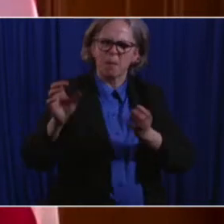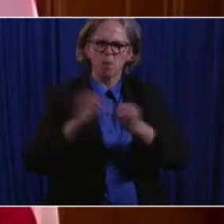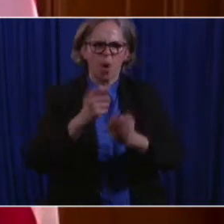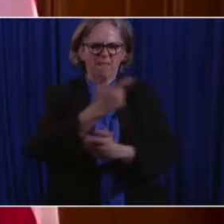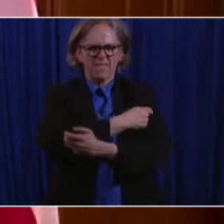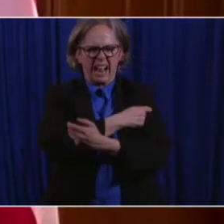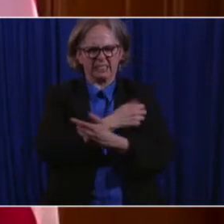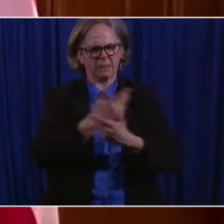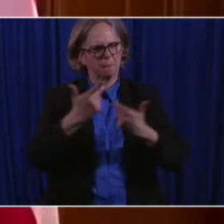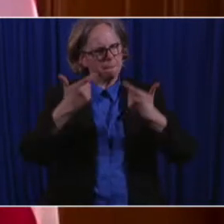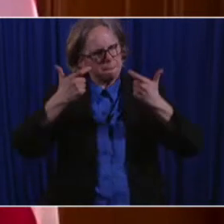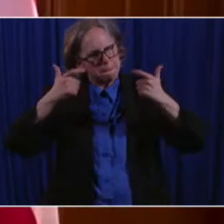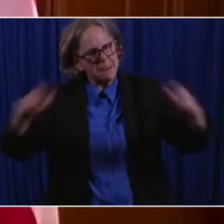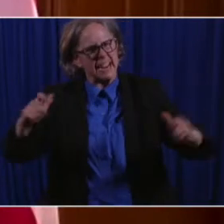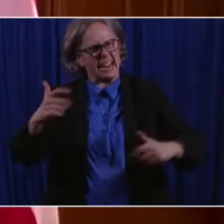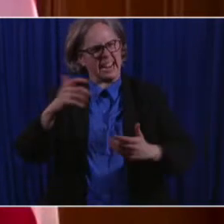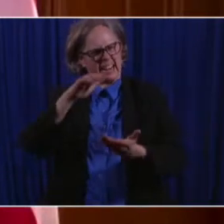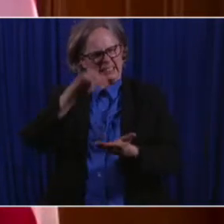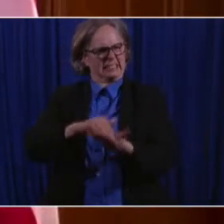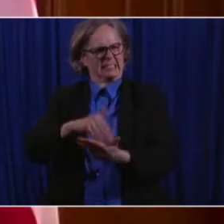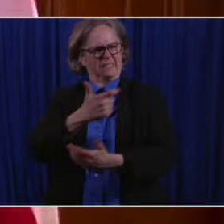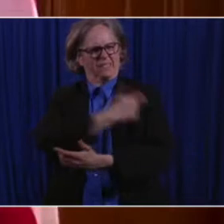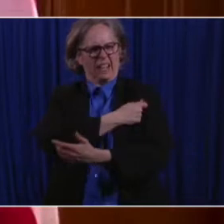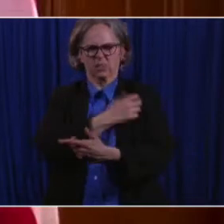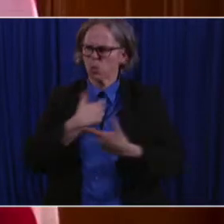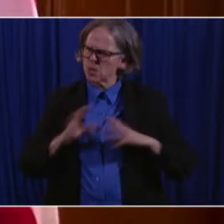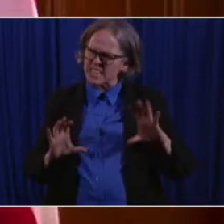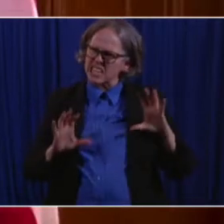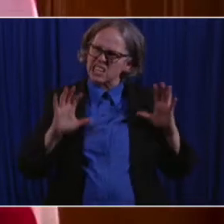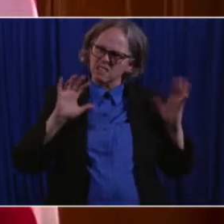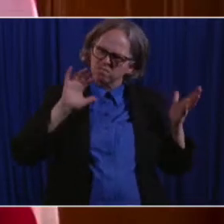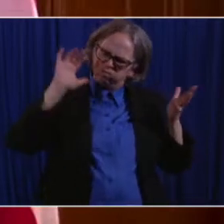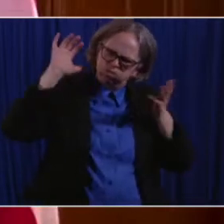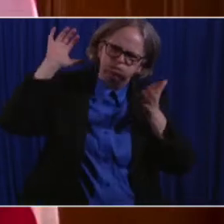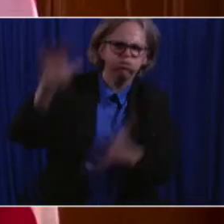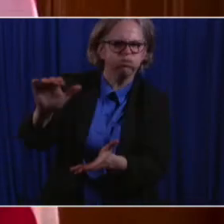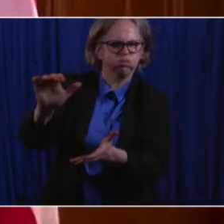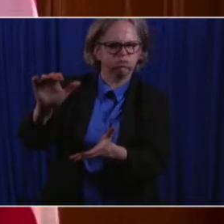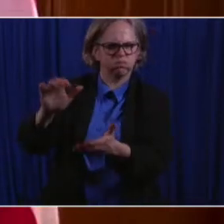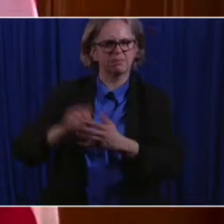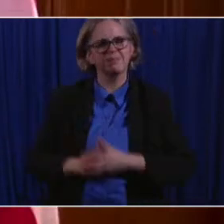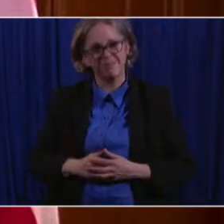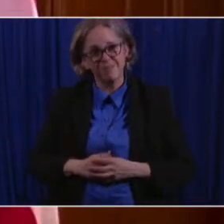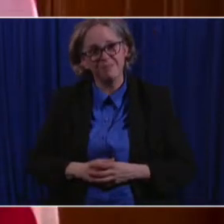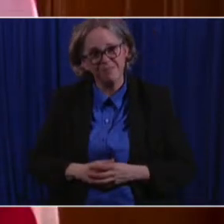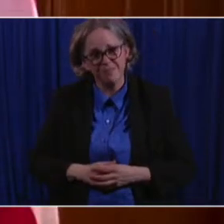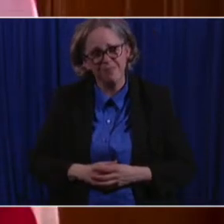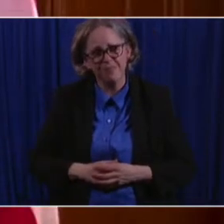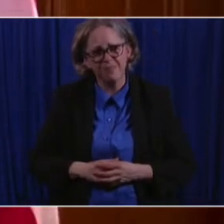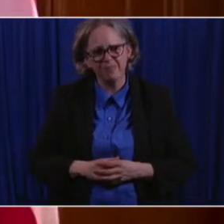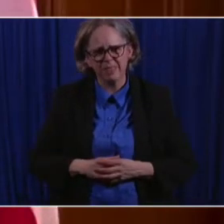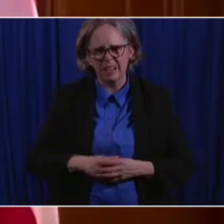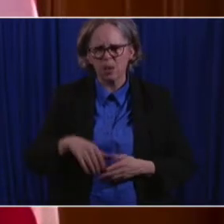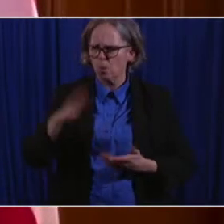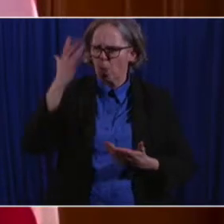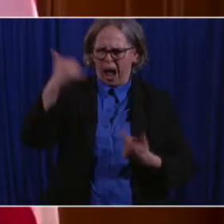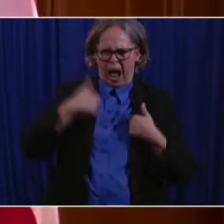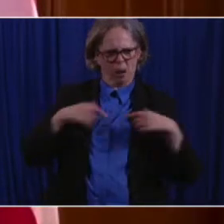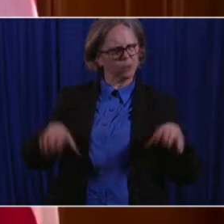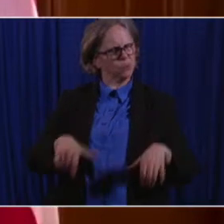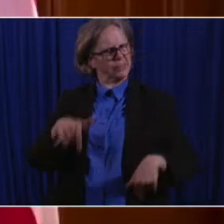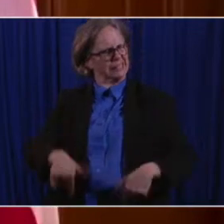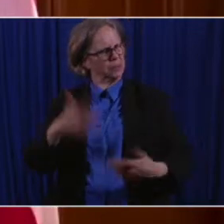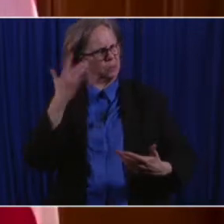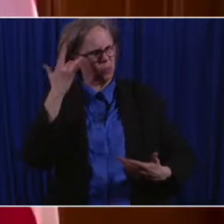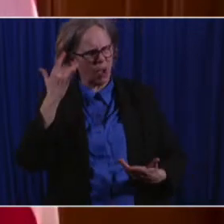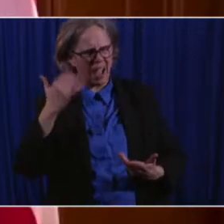that is over and above what the allocation would be for a particular county, because we mean for these mass vaccination sites